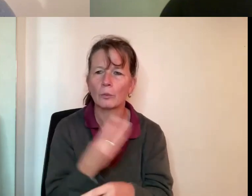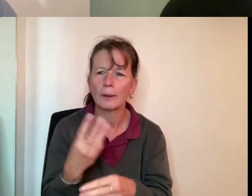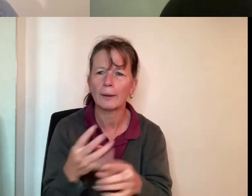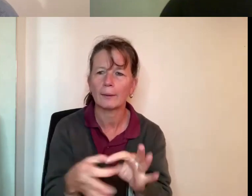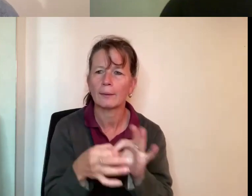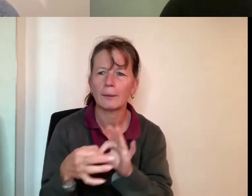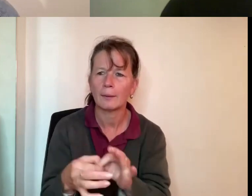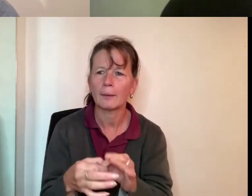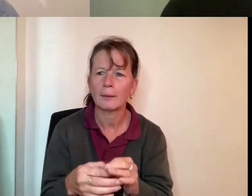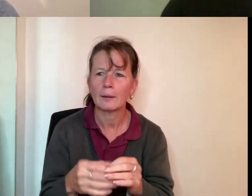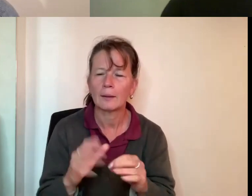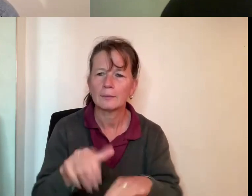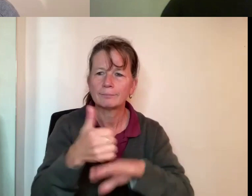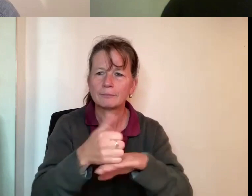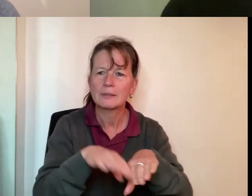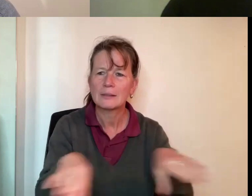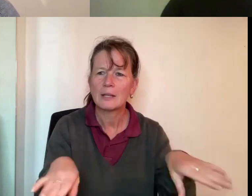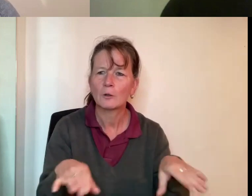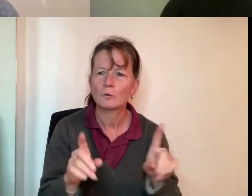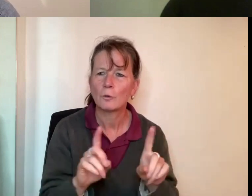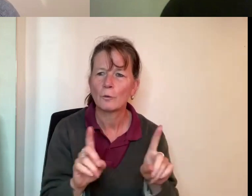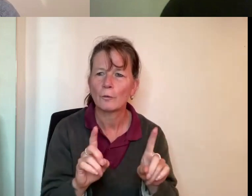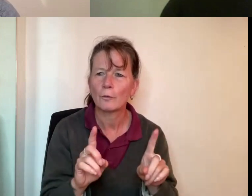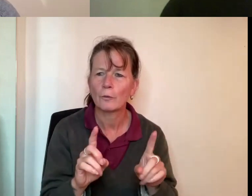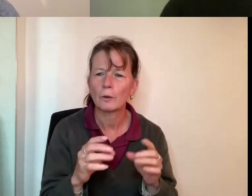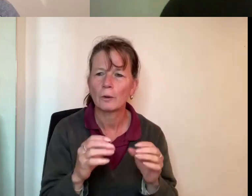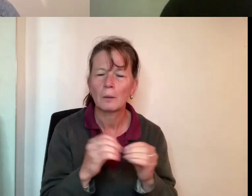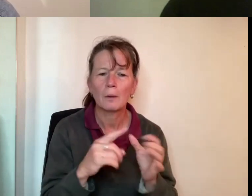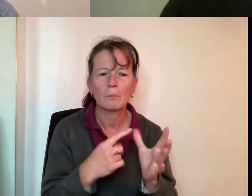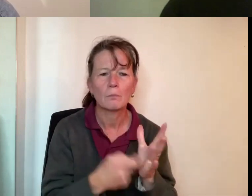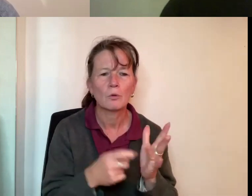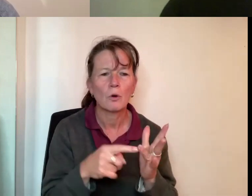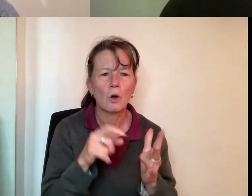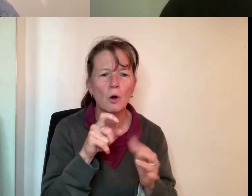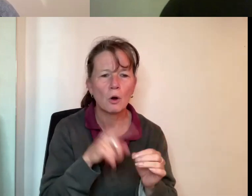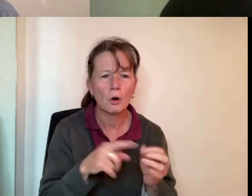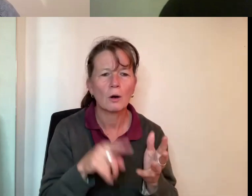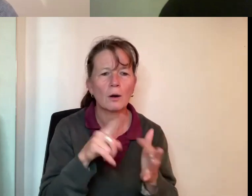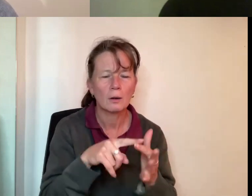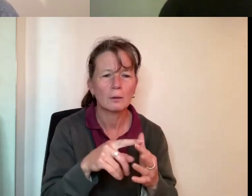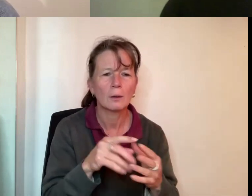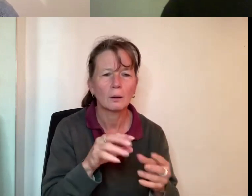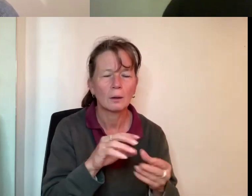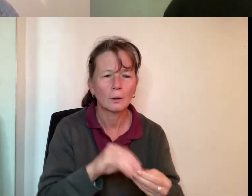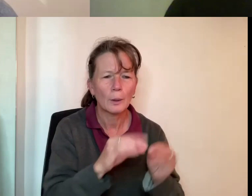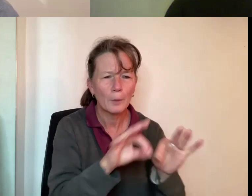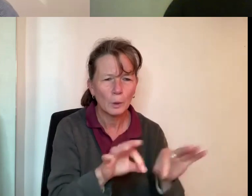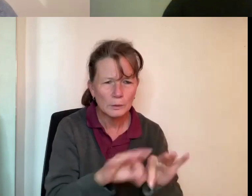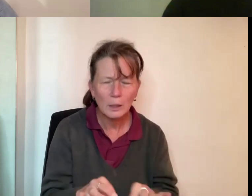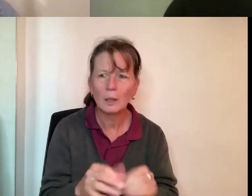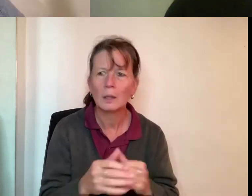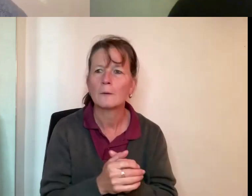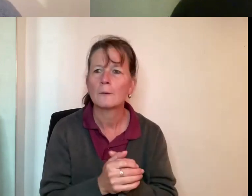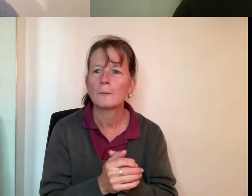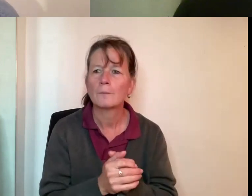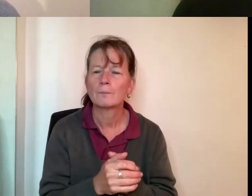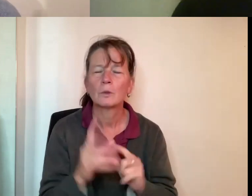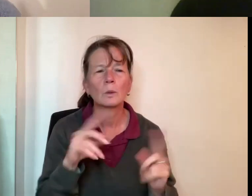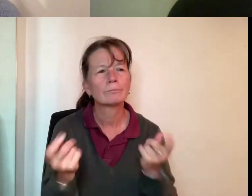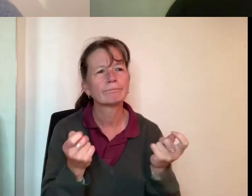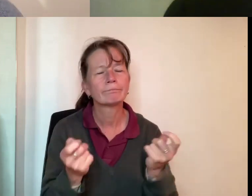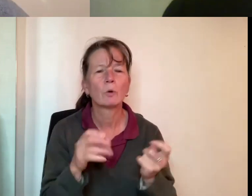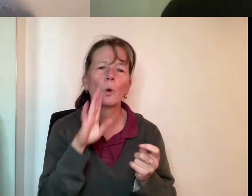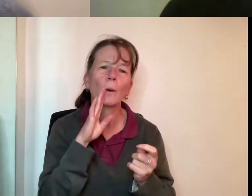was a staging of Baroque cantatas by the composer Elizabeth Jacquet de la Guerre, for which we ran an open